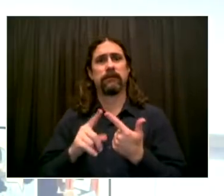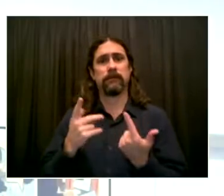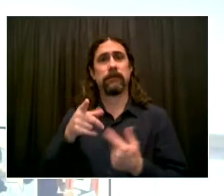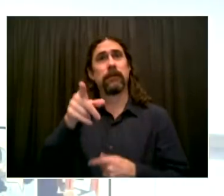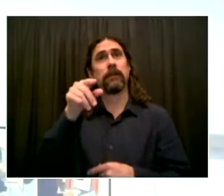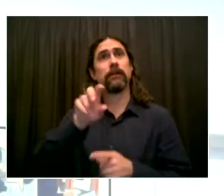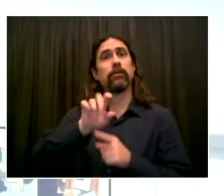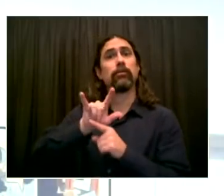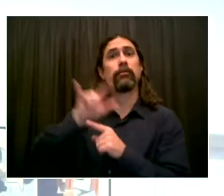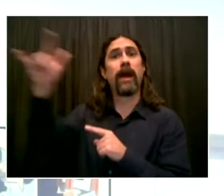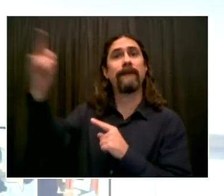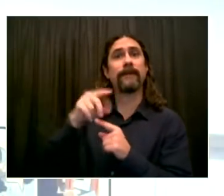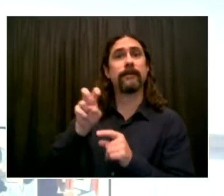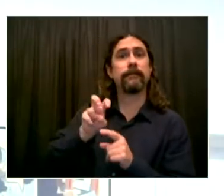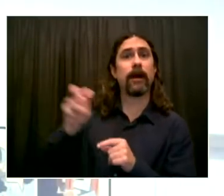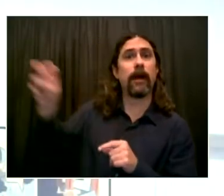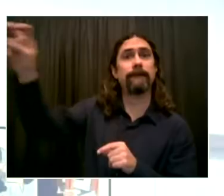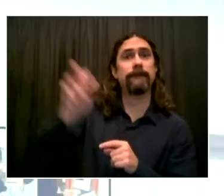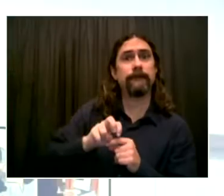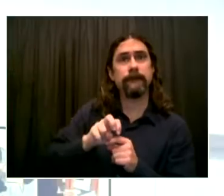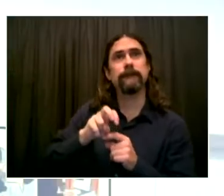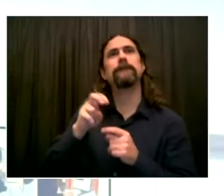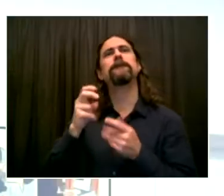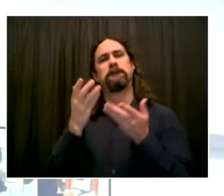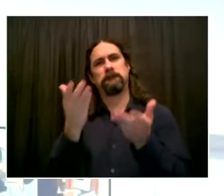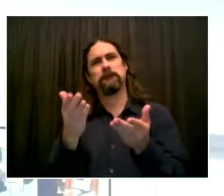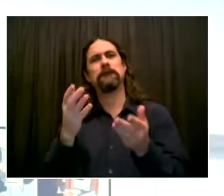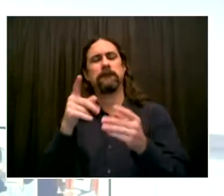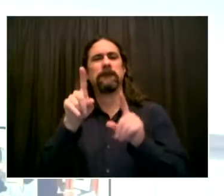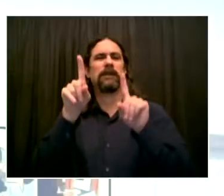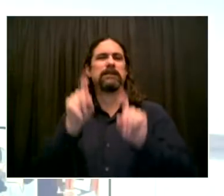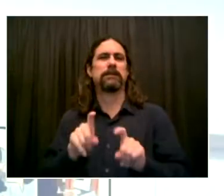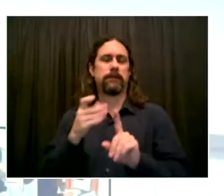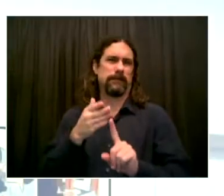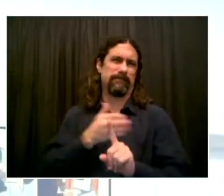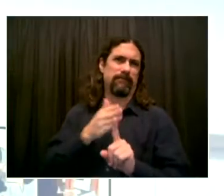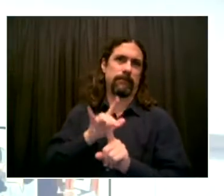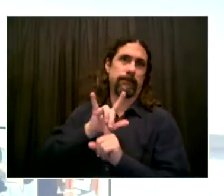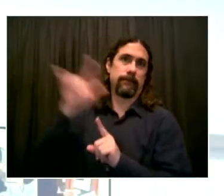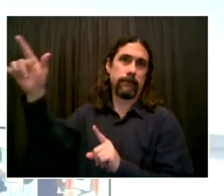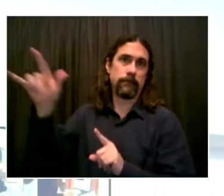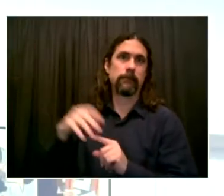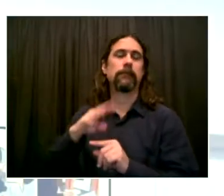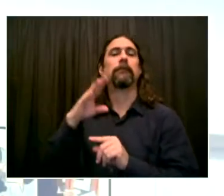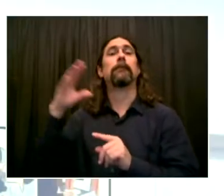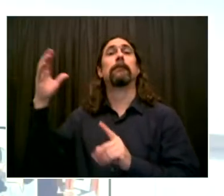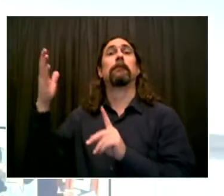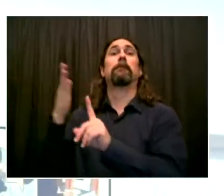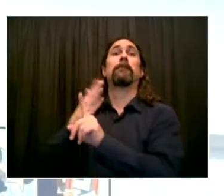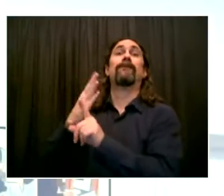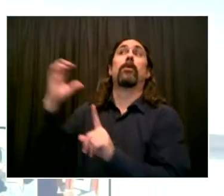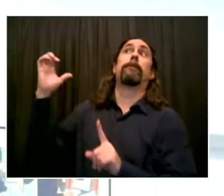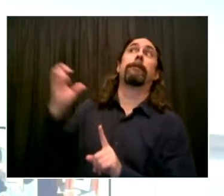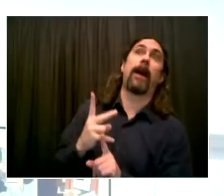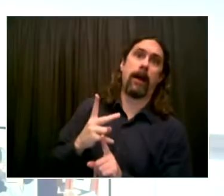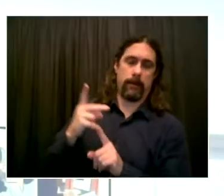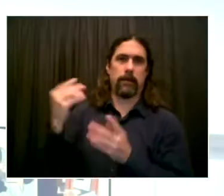test results across the city come back within a day, and you can find rapid testing locations via